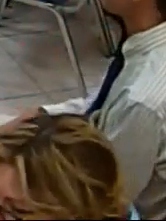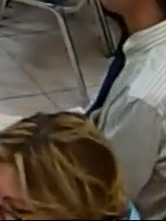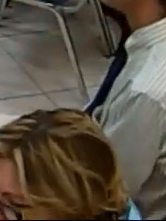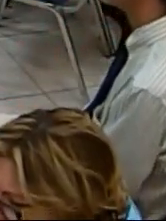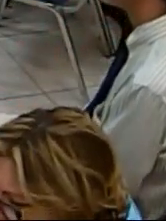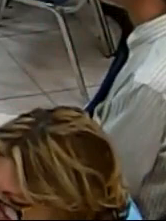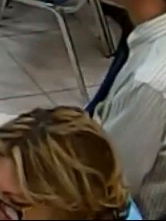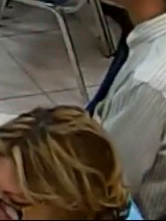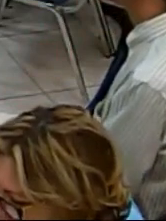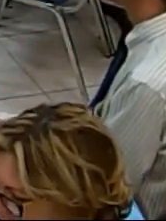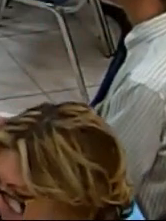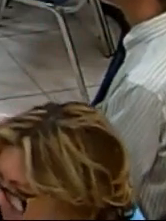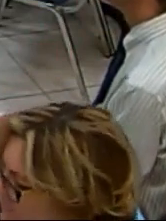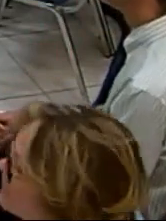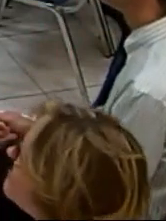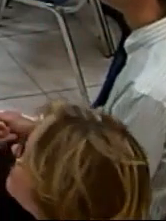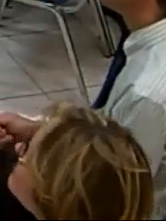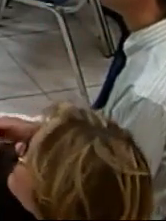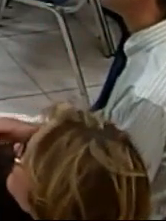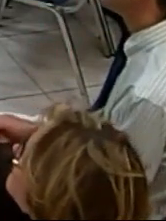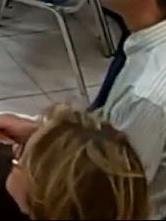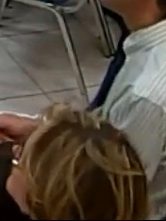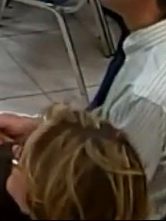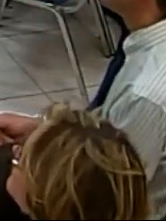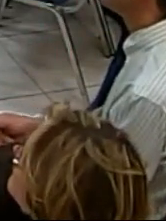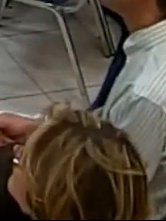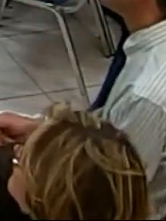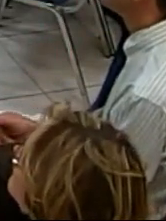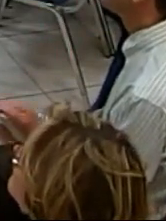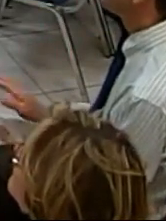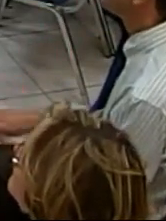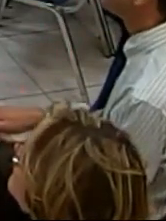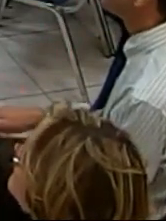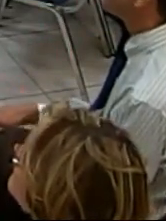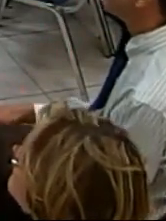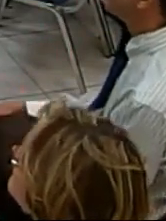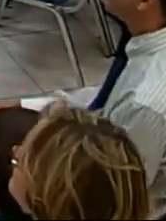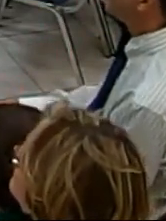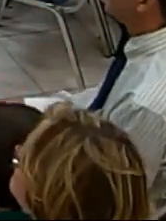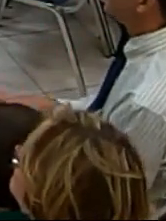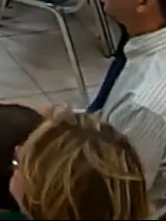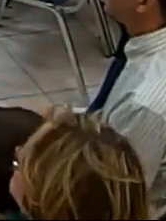Amen. Oh, after that, we're going to talk because I need to know more about that.